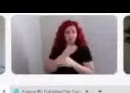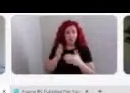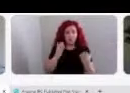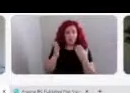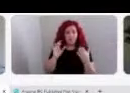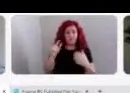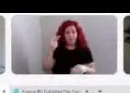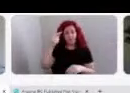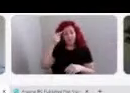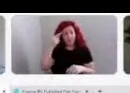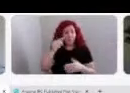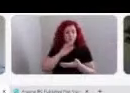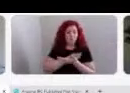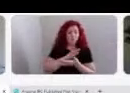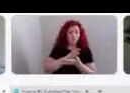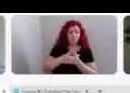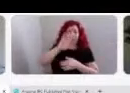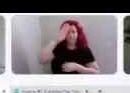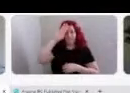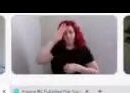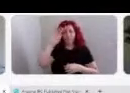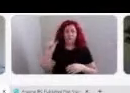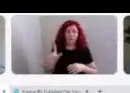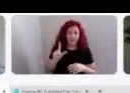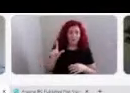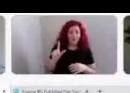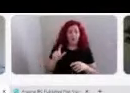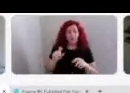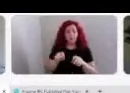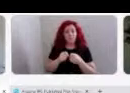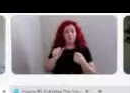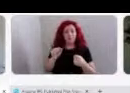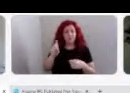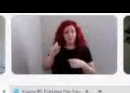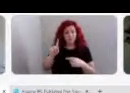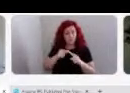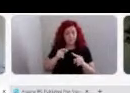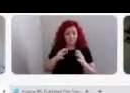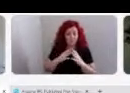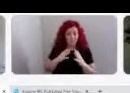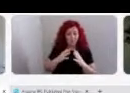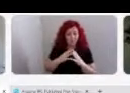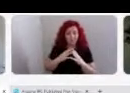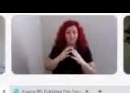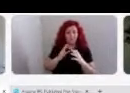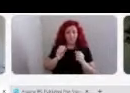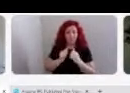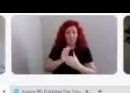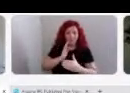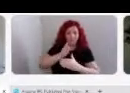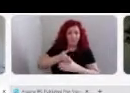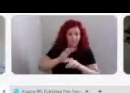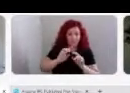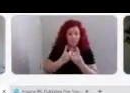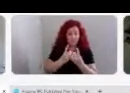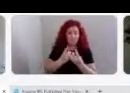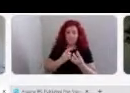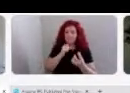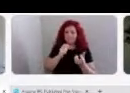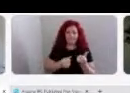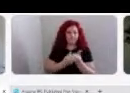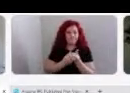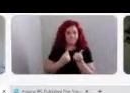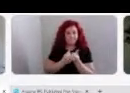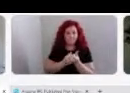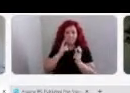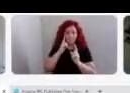government school fire library breaking sedona from flagstaff with an intervening district fails to support and honor